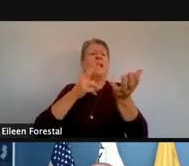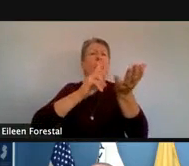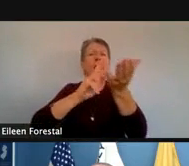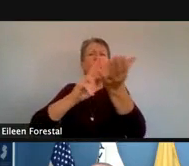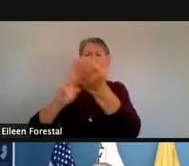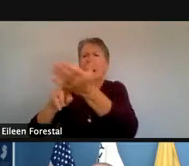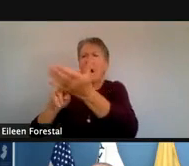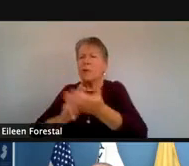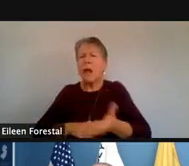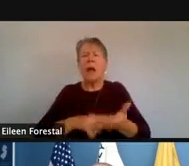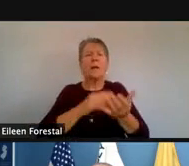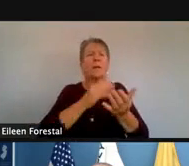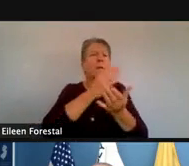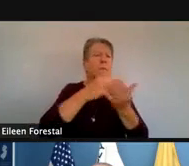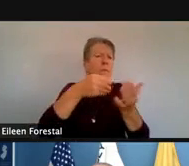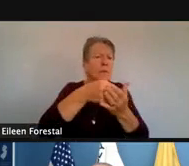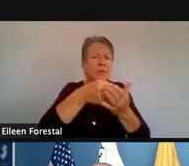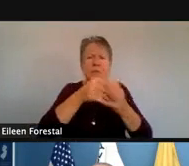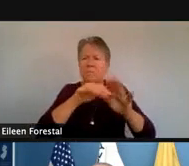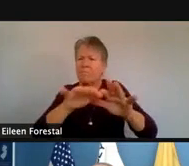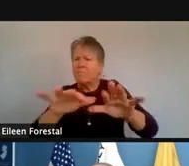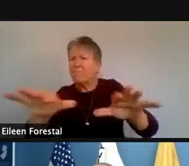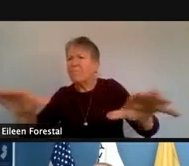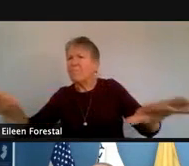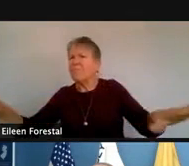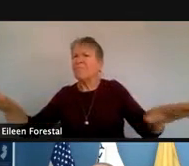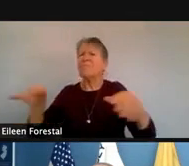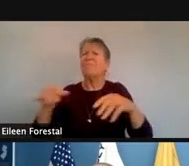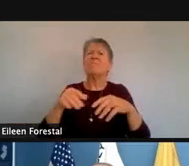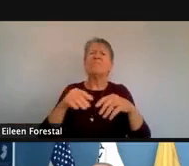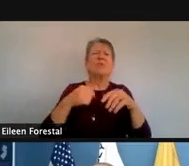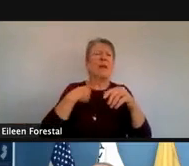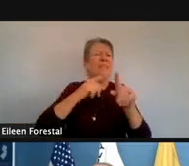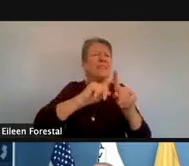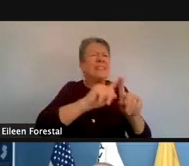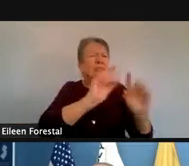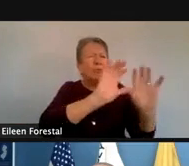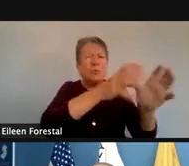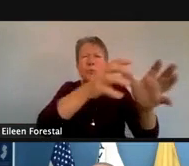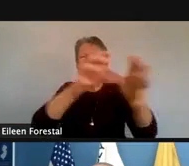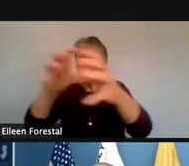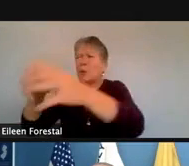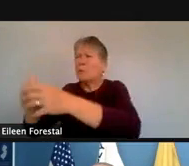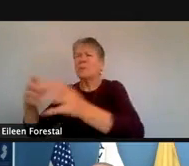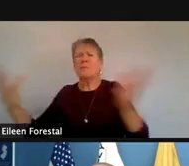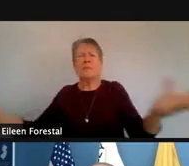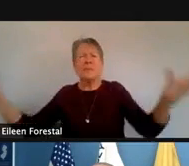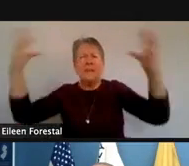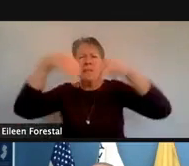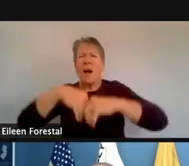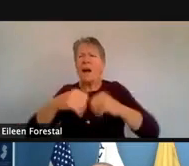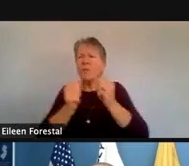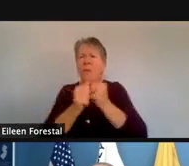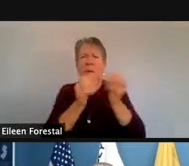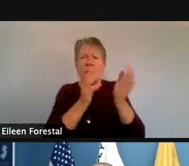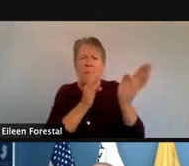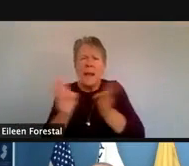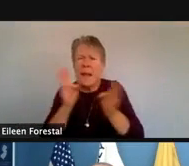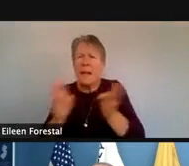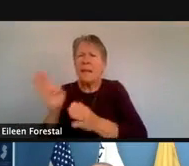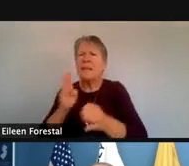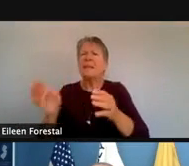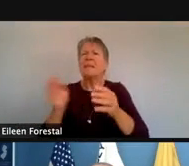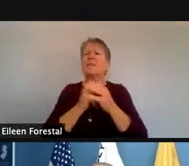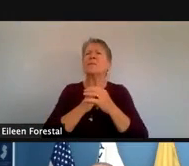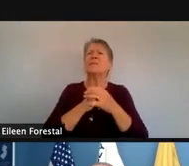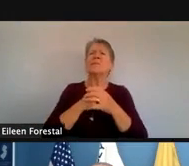Most importantly, we have a group working on public confidence, to include stakeholder calls, bringing up a call center